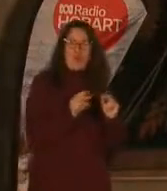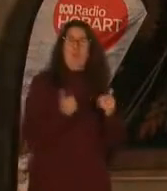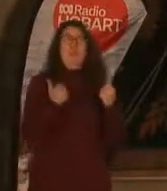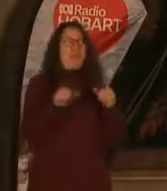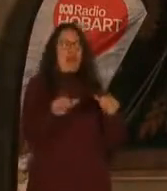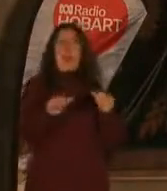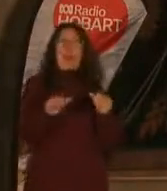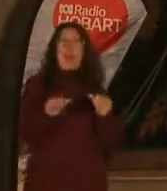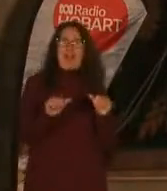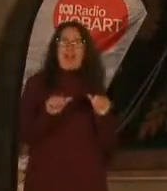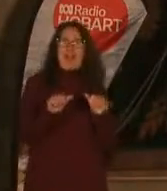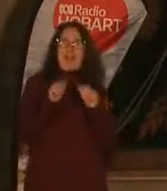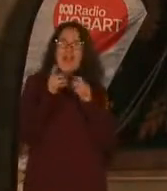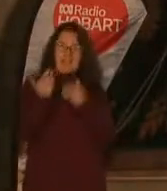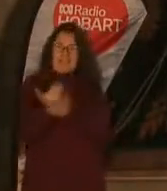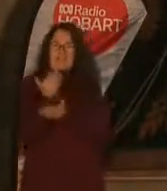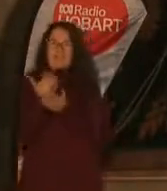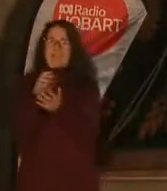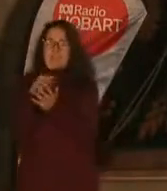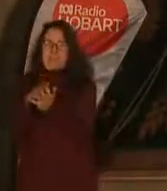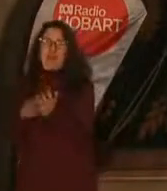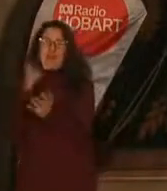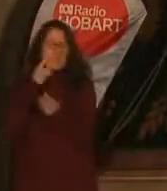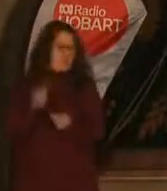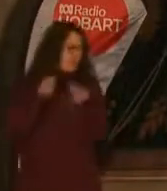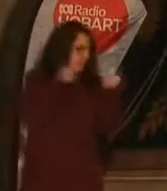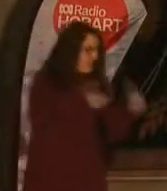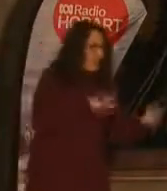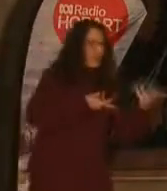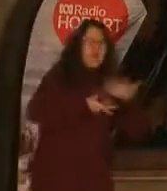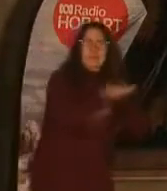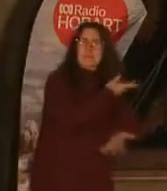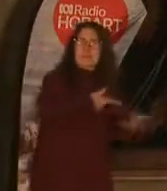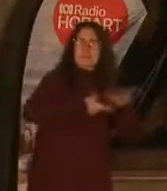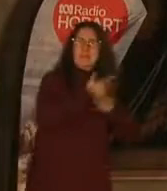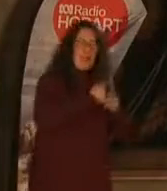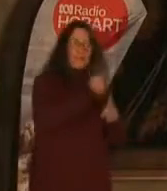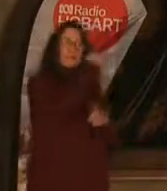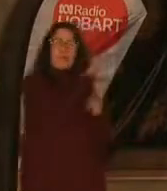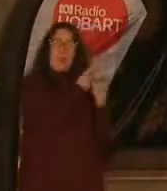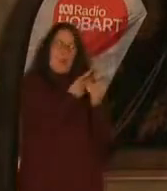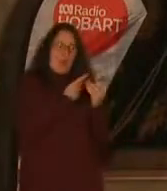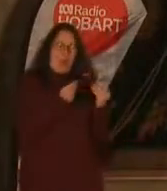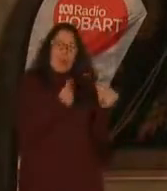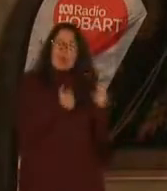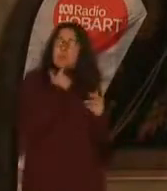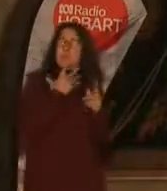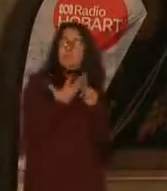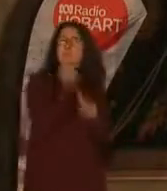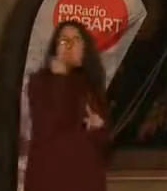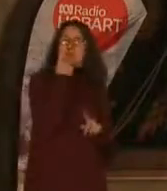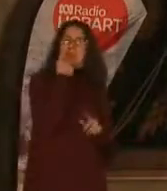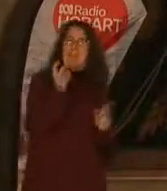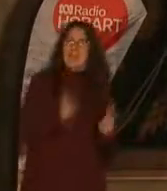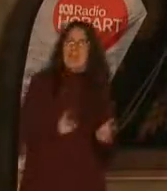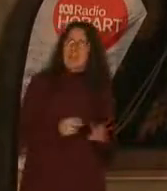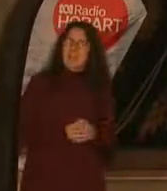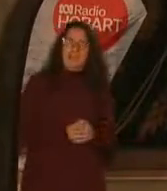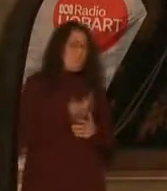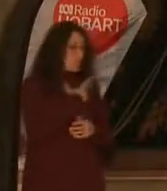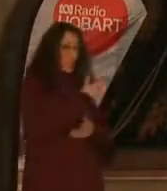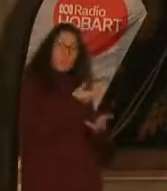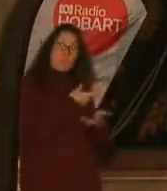now my daughter growing up not knowing that we never had that. It's just amazing. And Maggie, did you want to speak to any more about